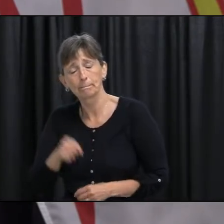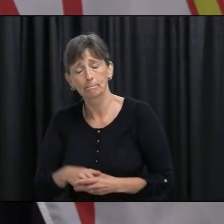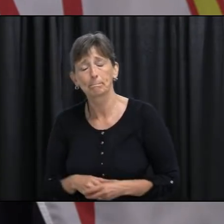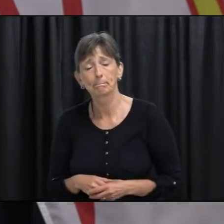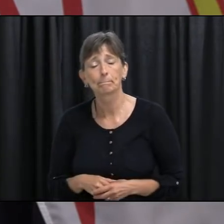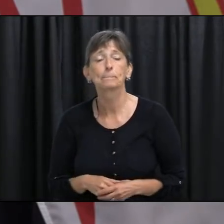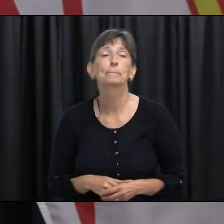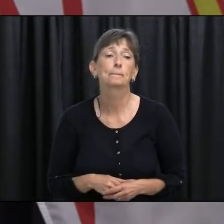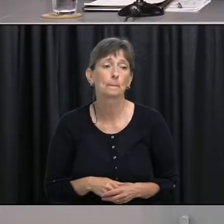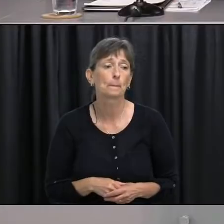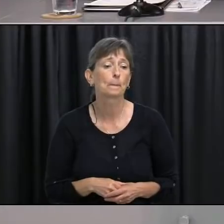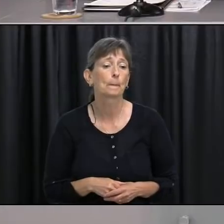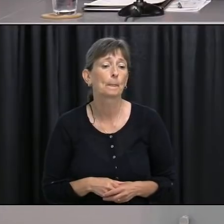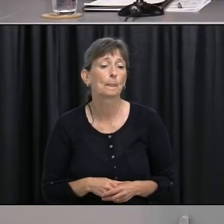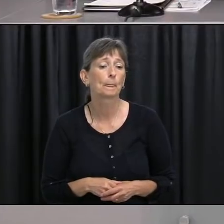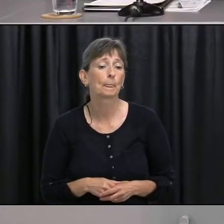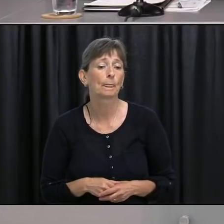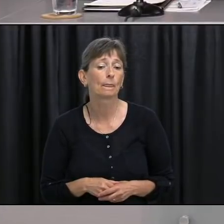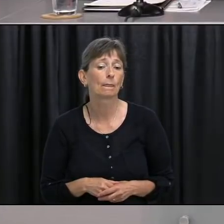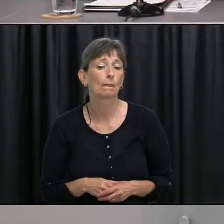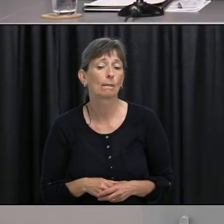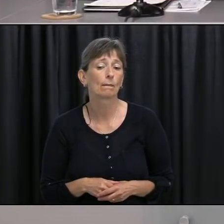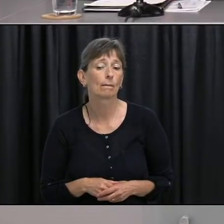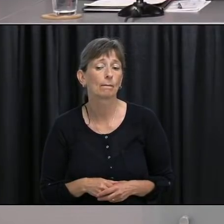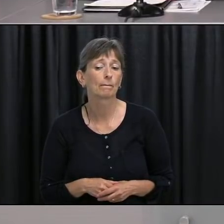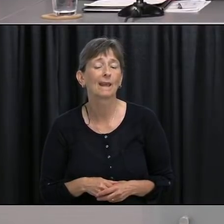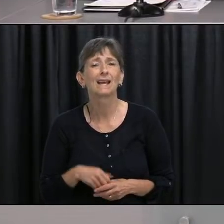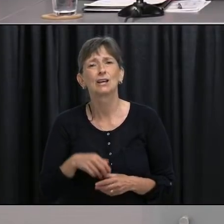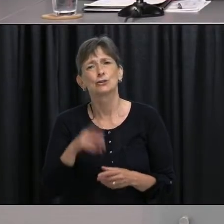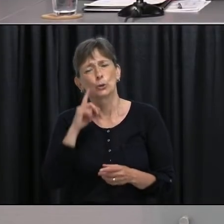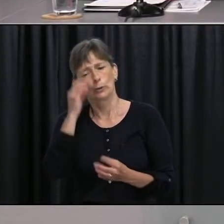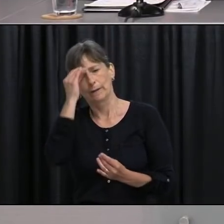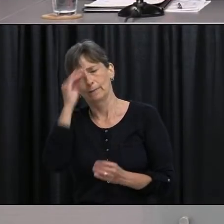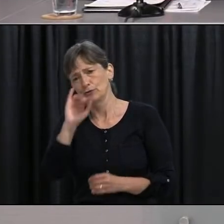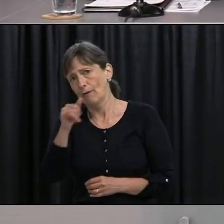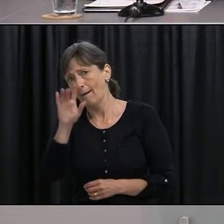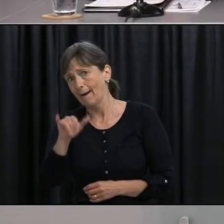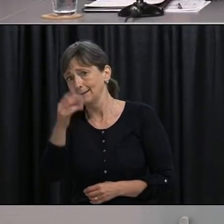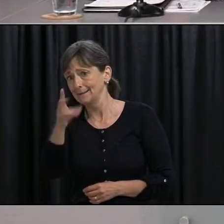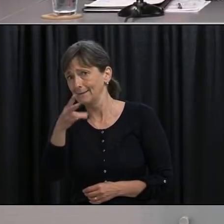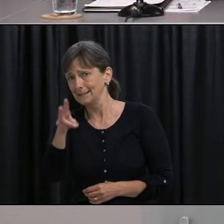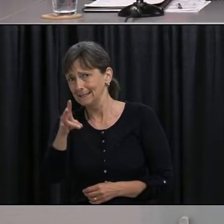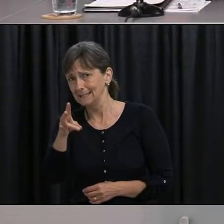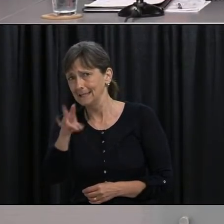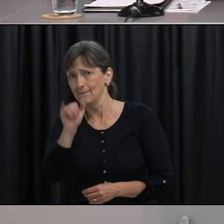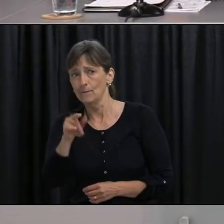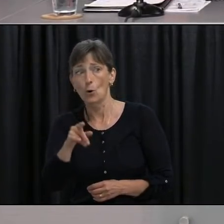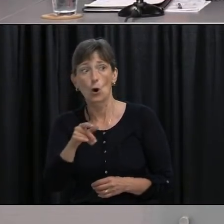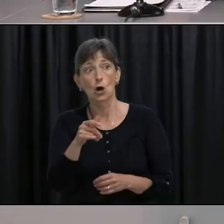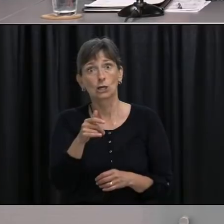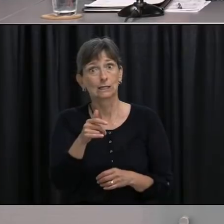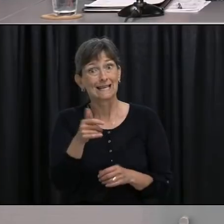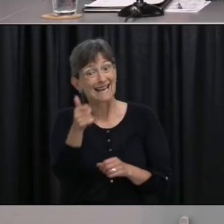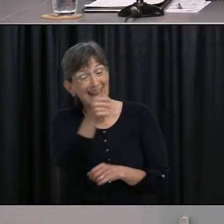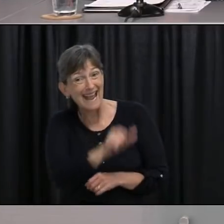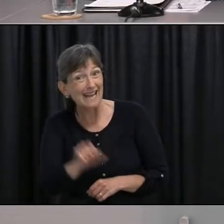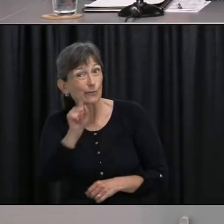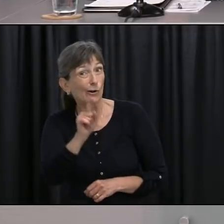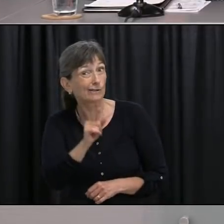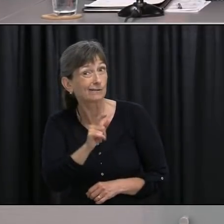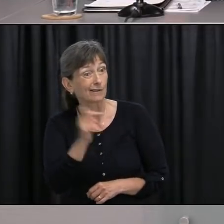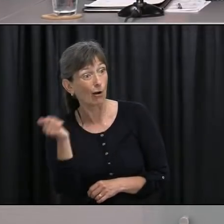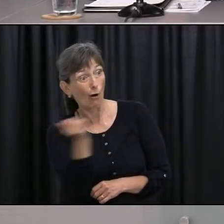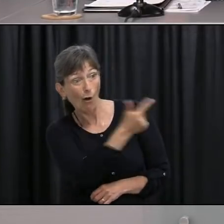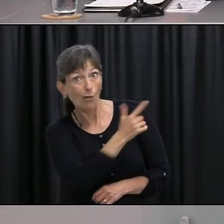All right. And I'm looking for some more clarification about the July 17th date. Is that for anyone within Canada? Obviously, I know